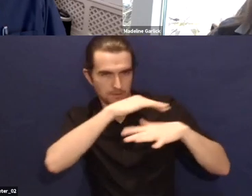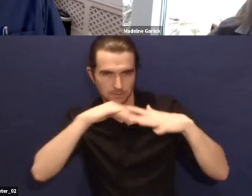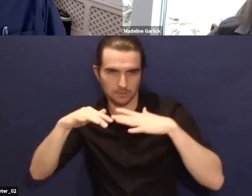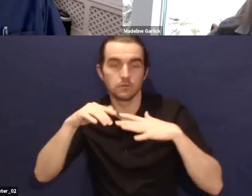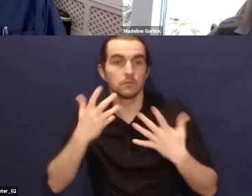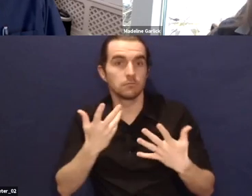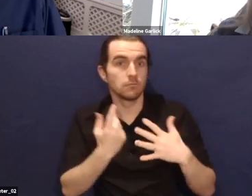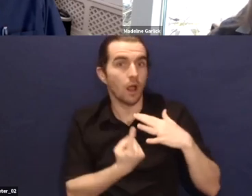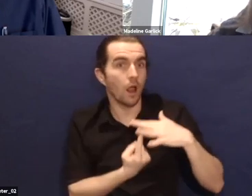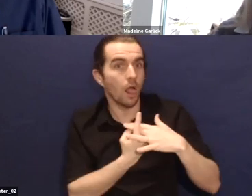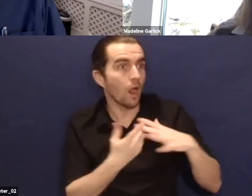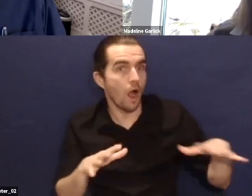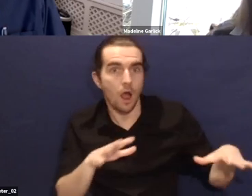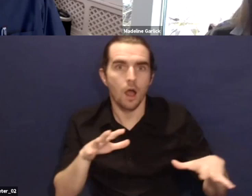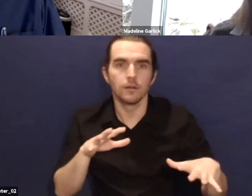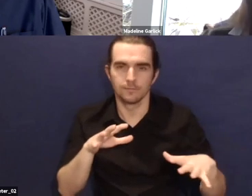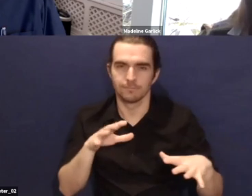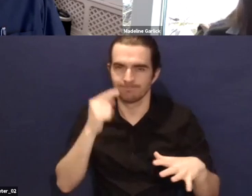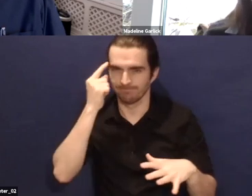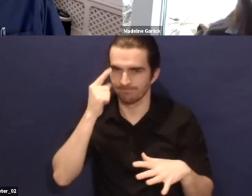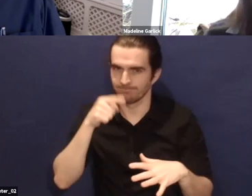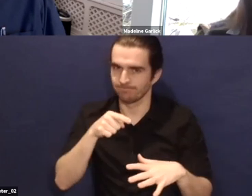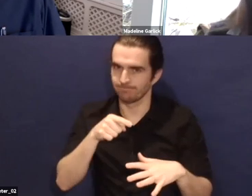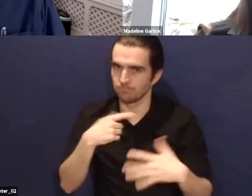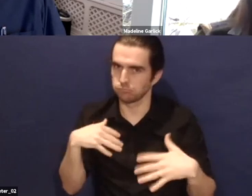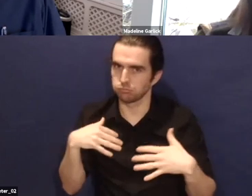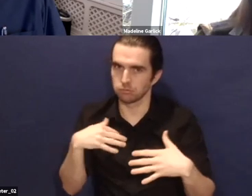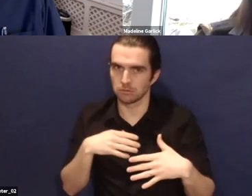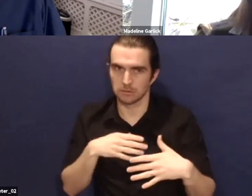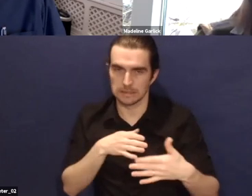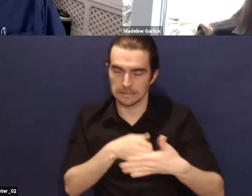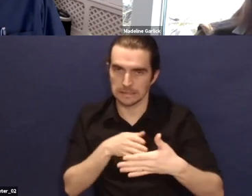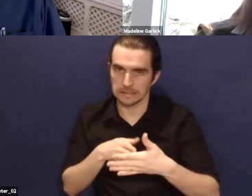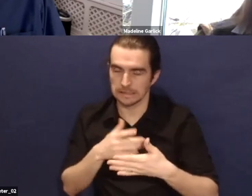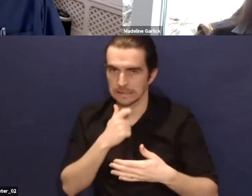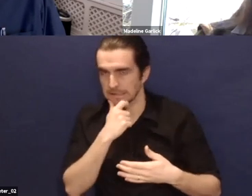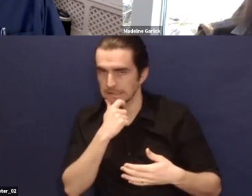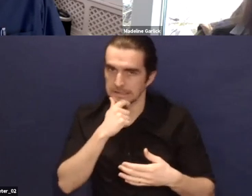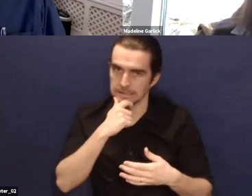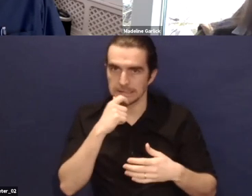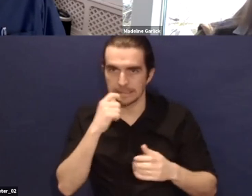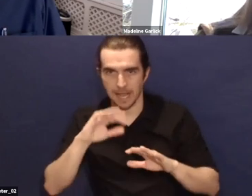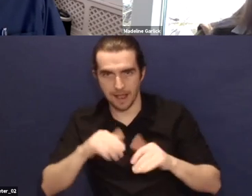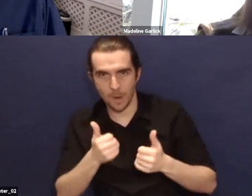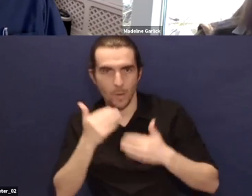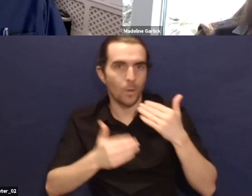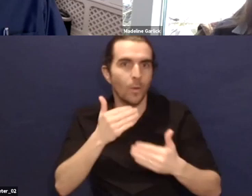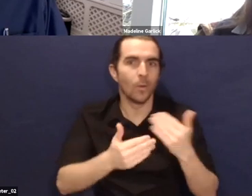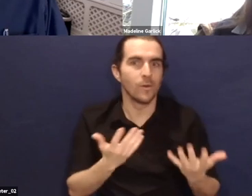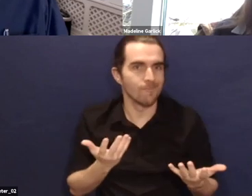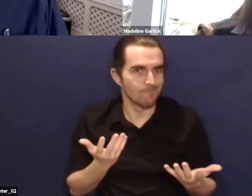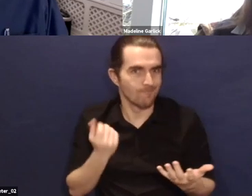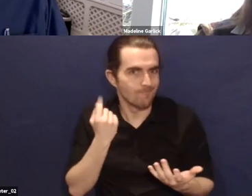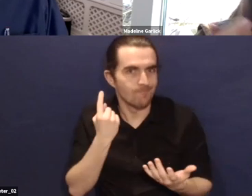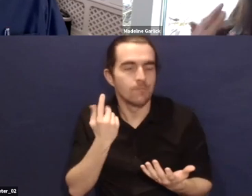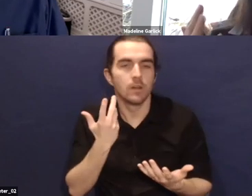action strategy that includes as one of its pillars legal and normative aspects, which is a responsibility of the Division of